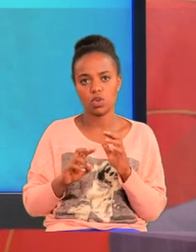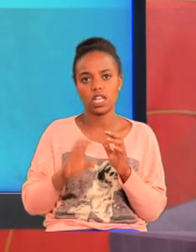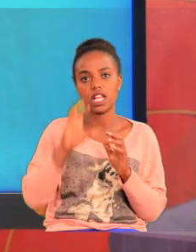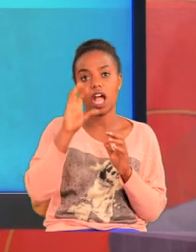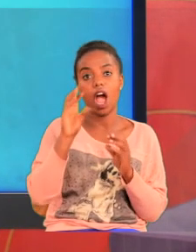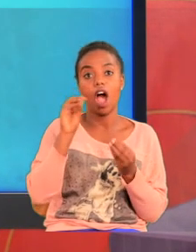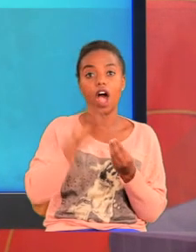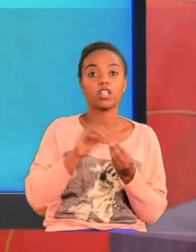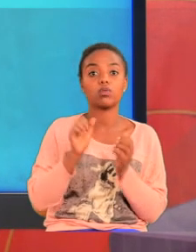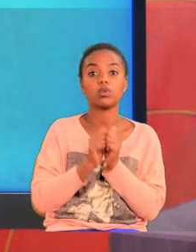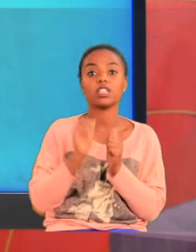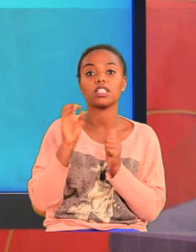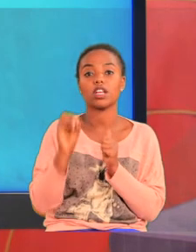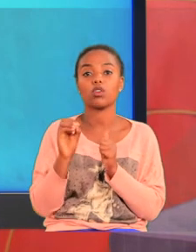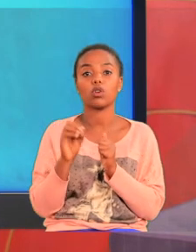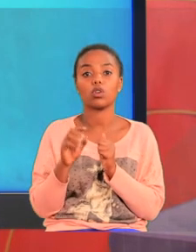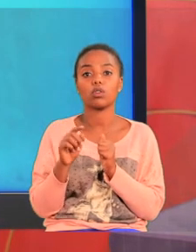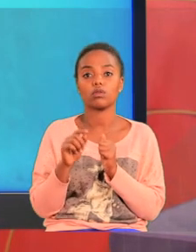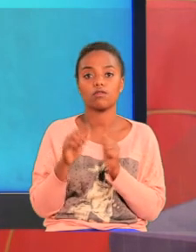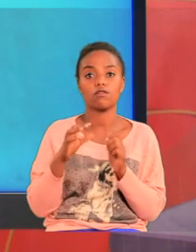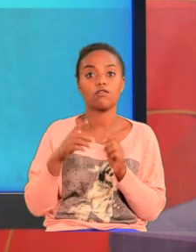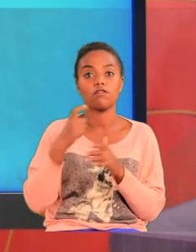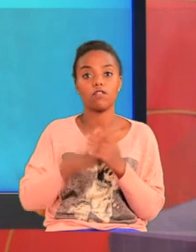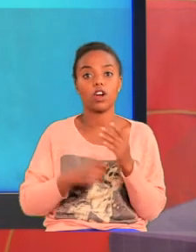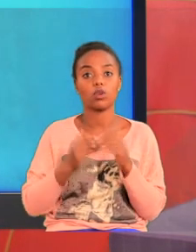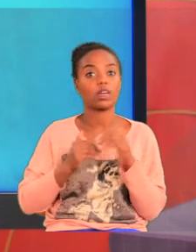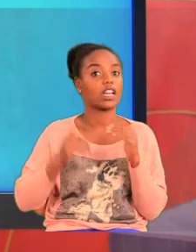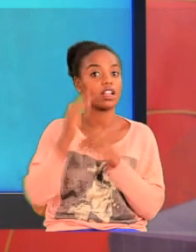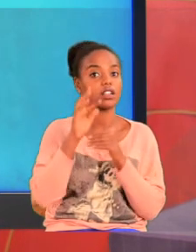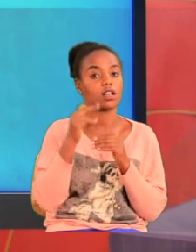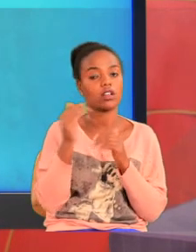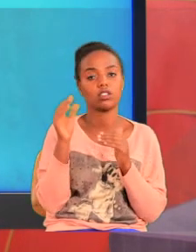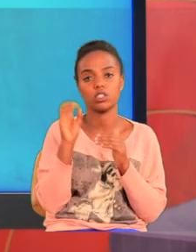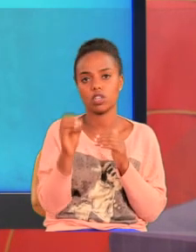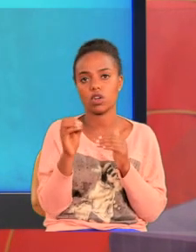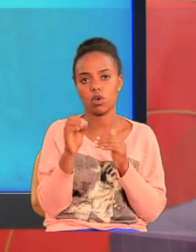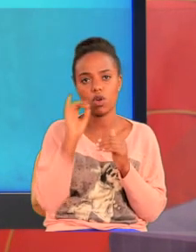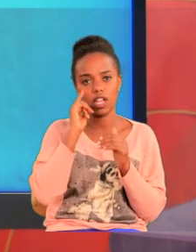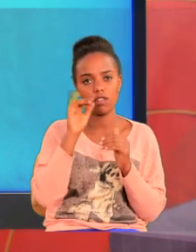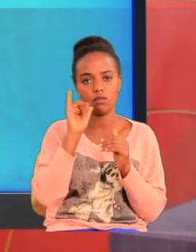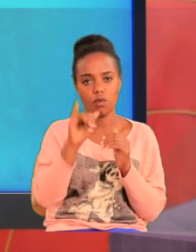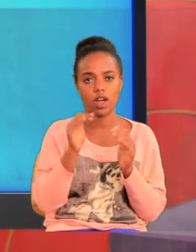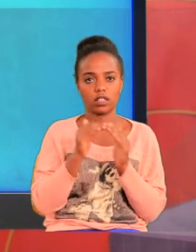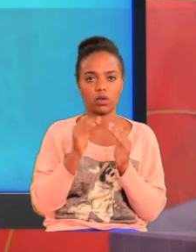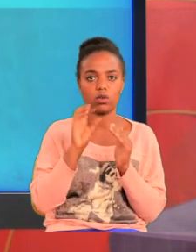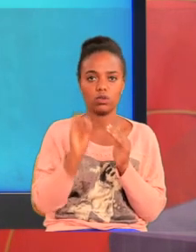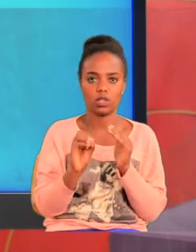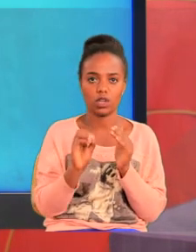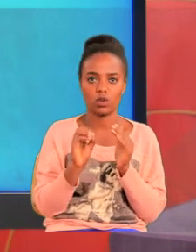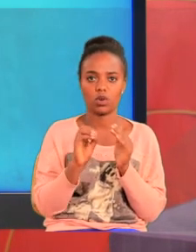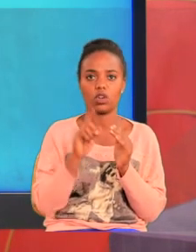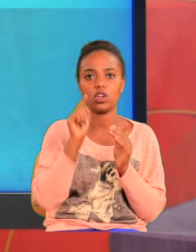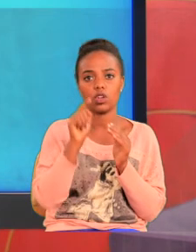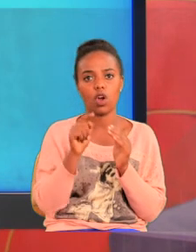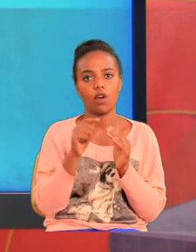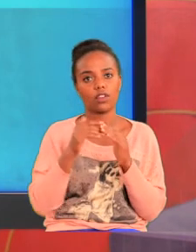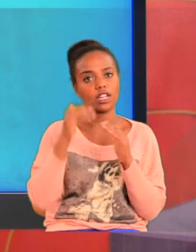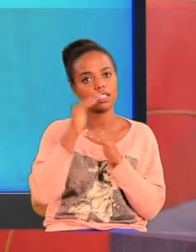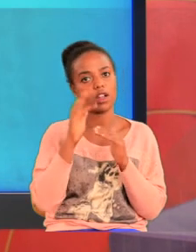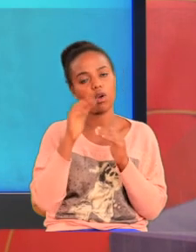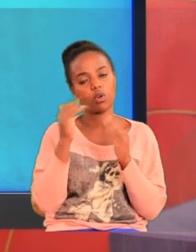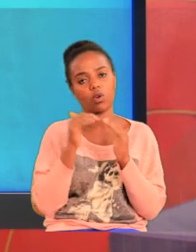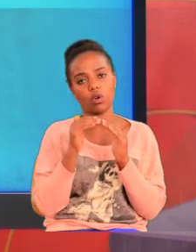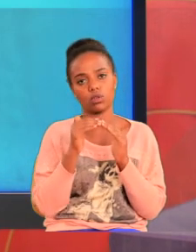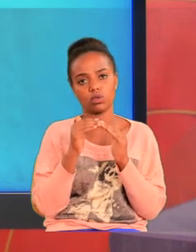0, you have a value greater than 0. Or if y is 0, you have greater or equal to.